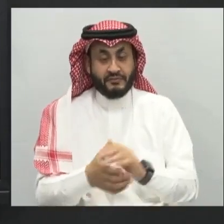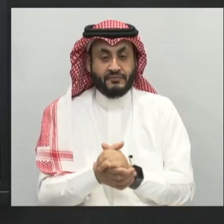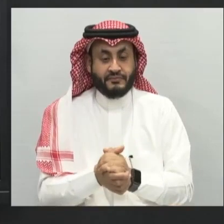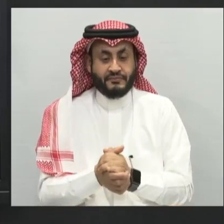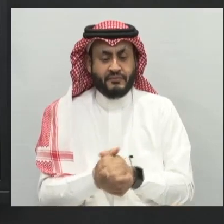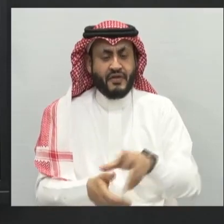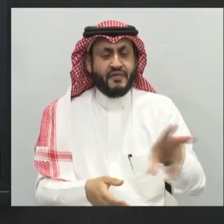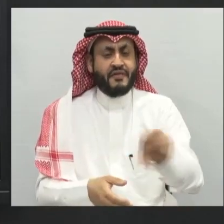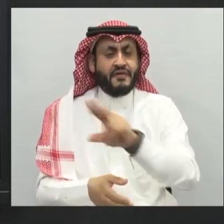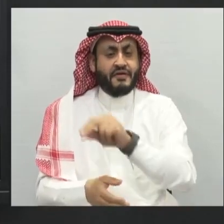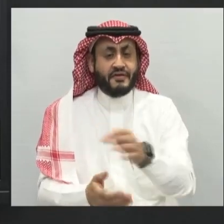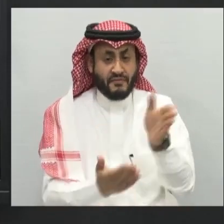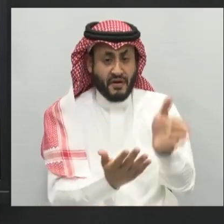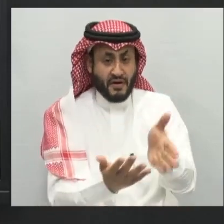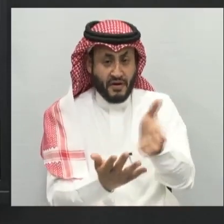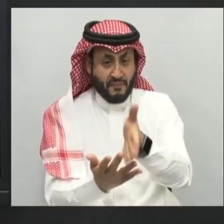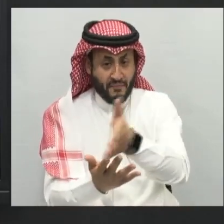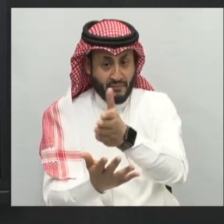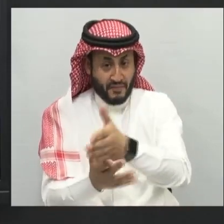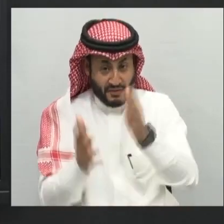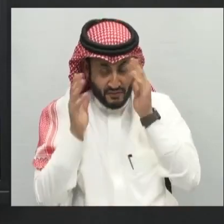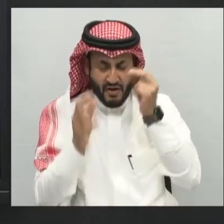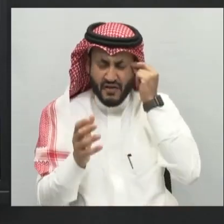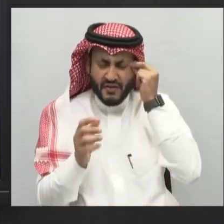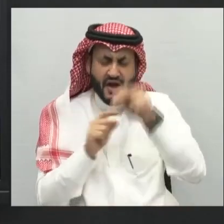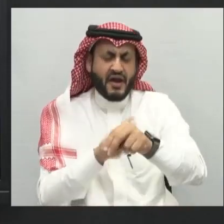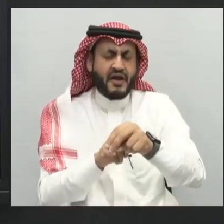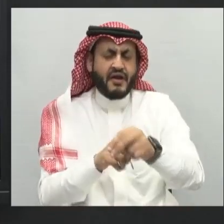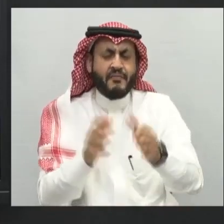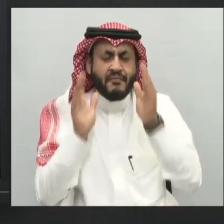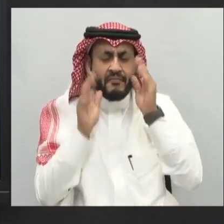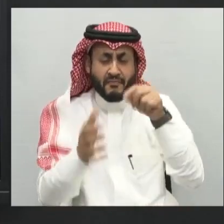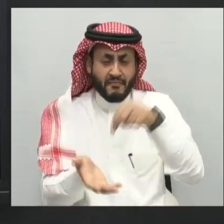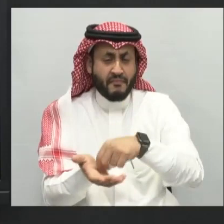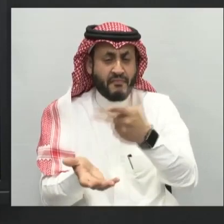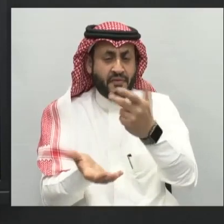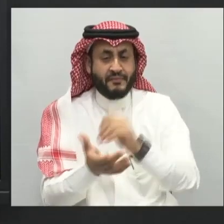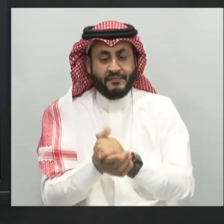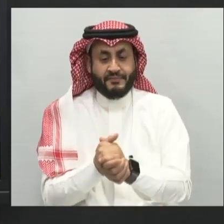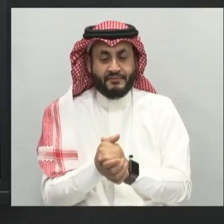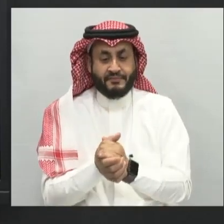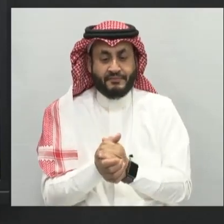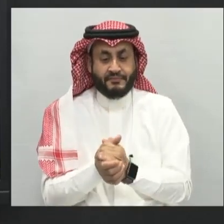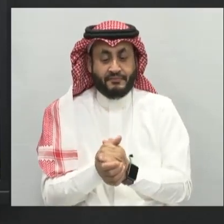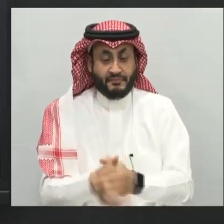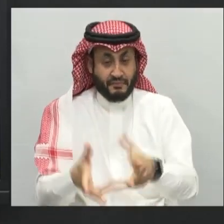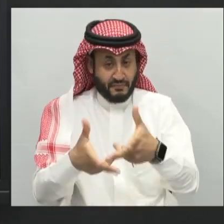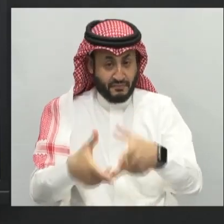does organize your day because you know what time the prayer is going to come, okay?